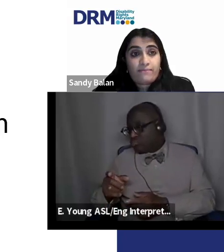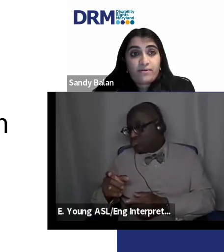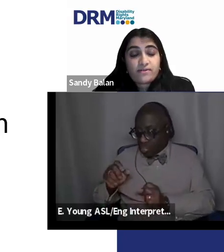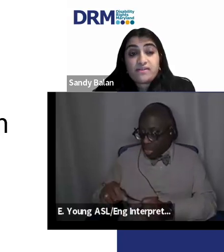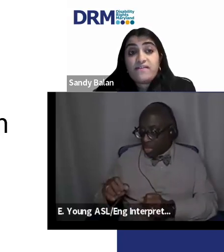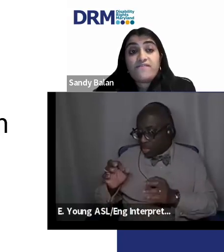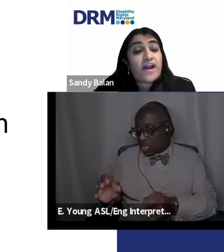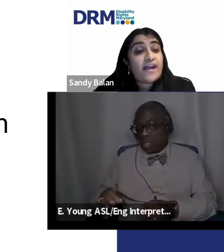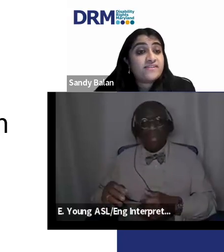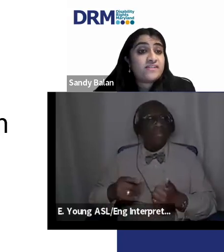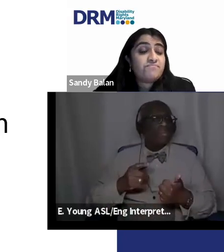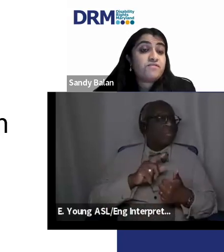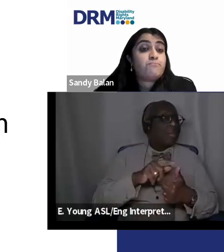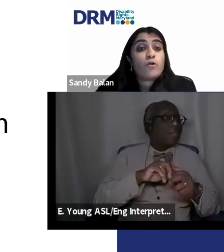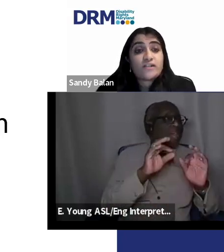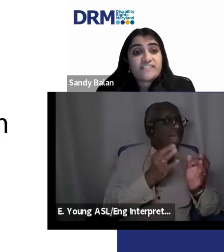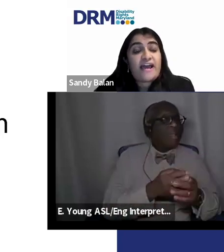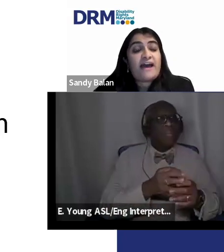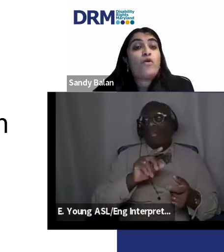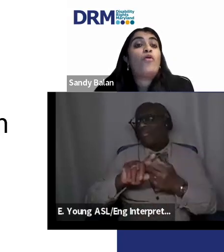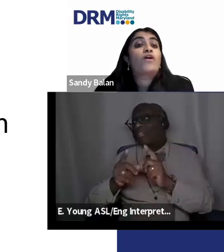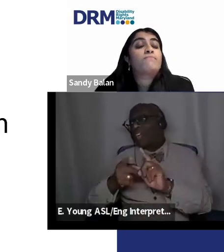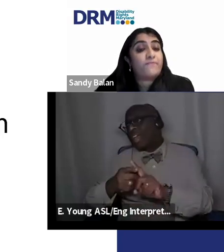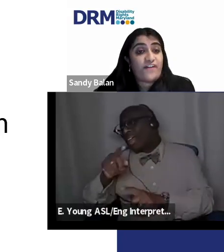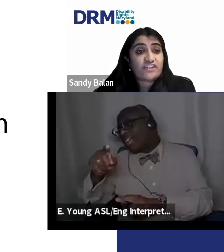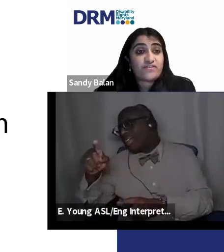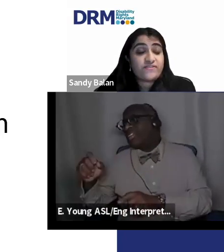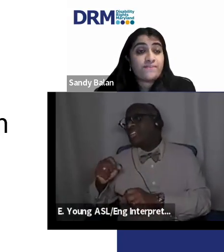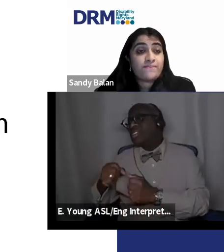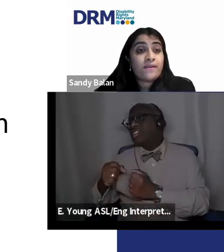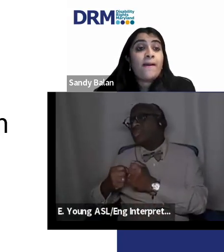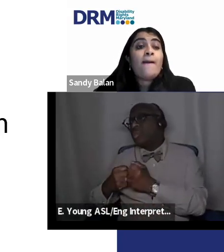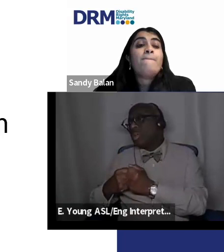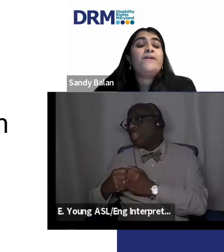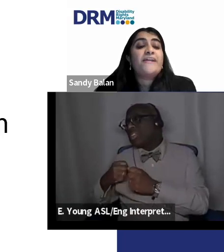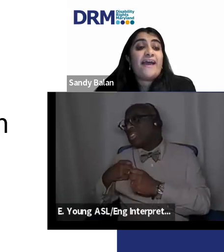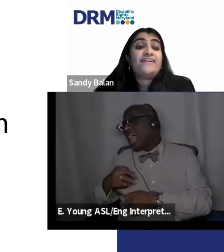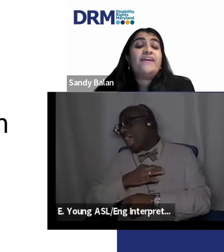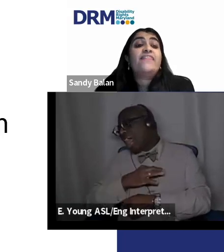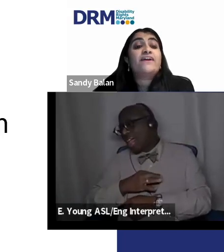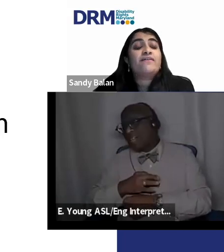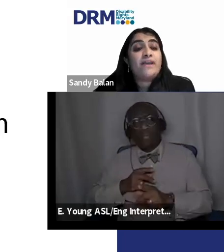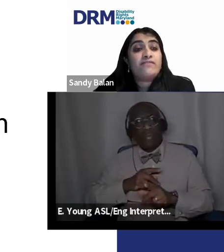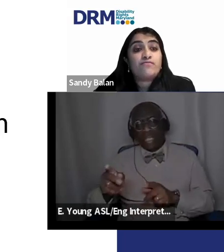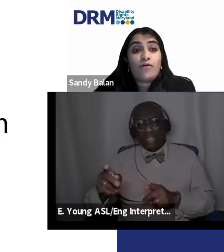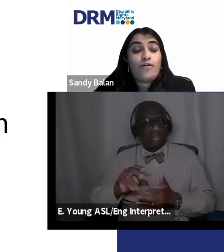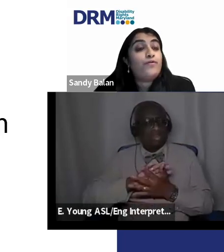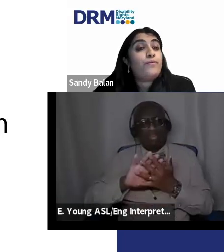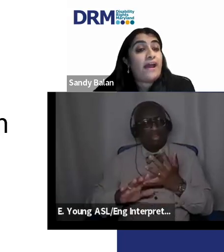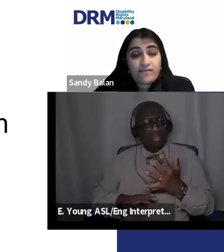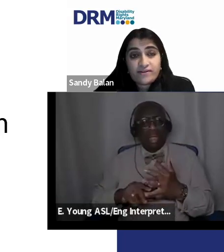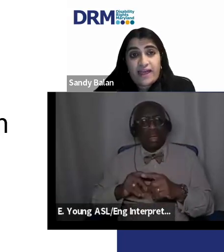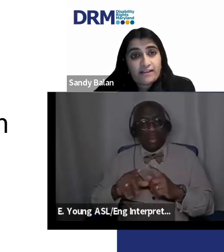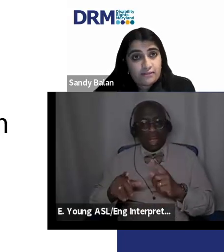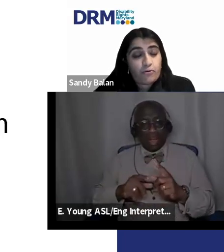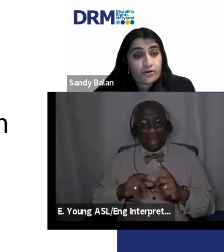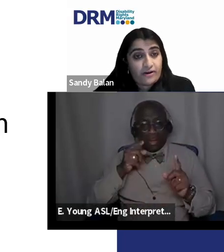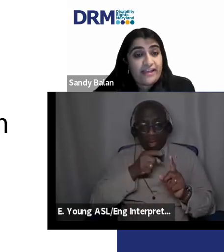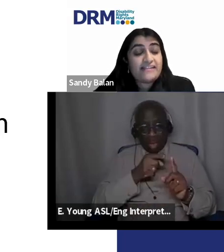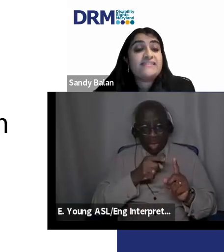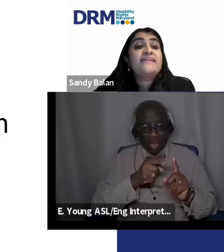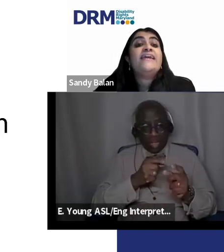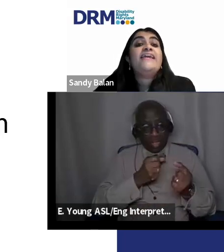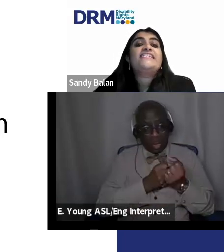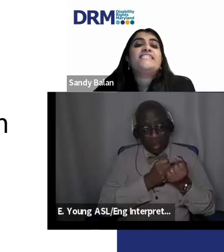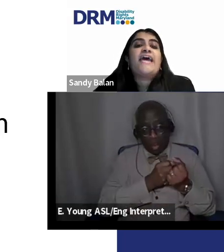be family members, friends, support staff, or professionals. But again, their main role, whoever that